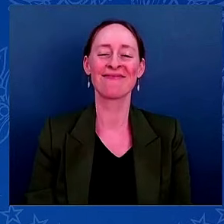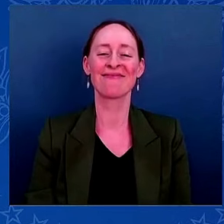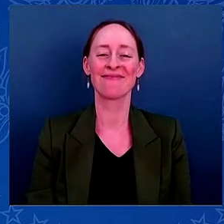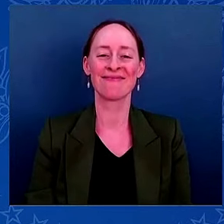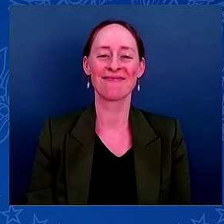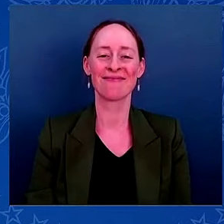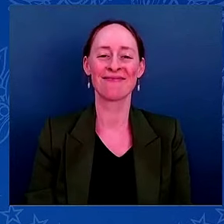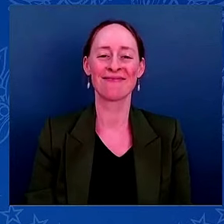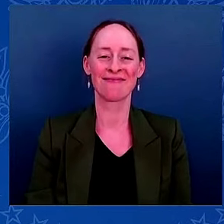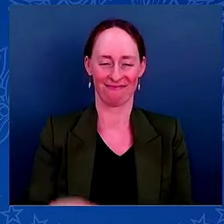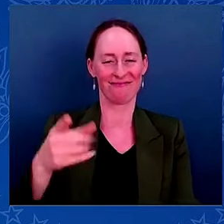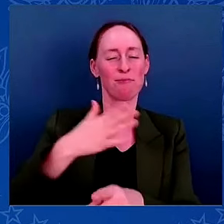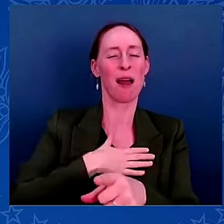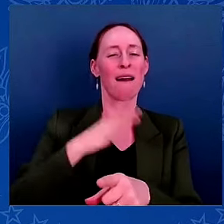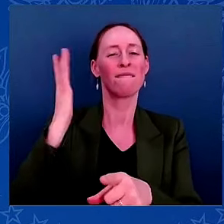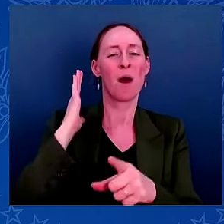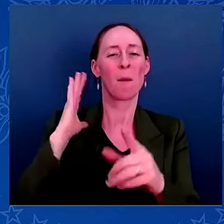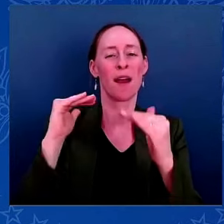John.